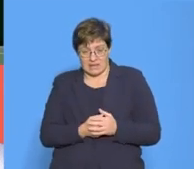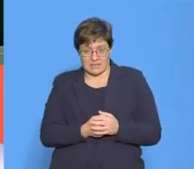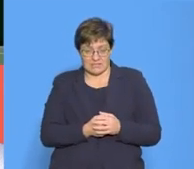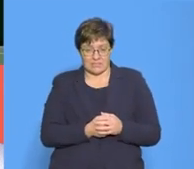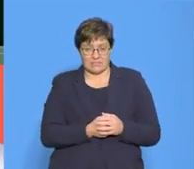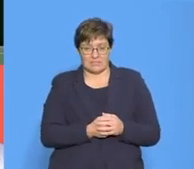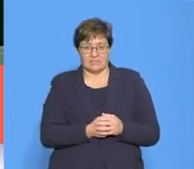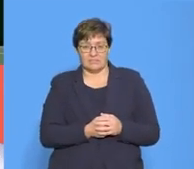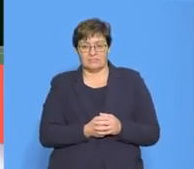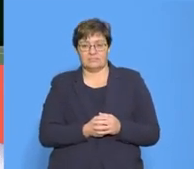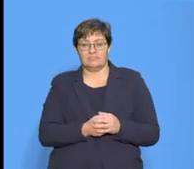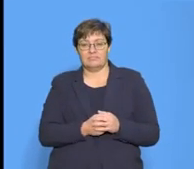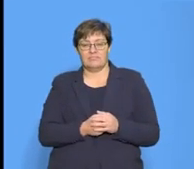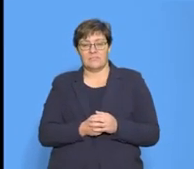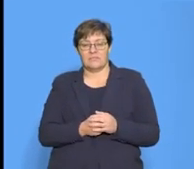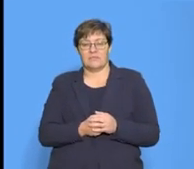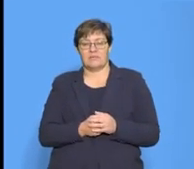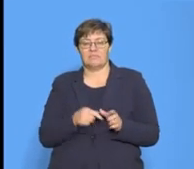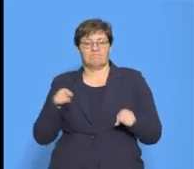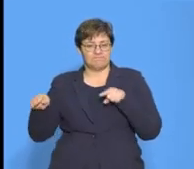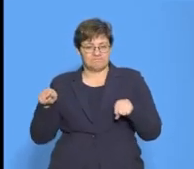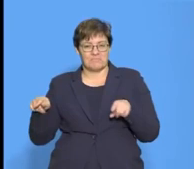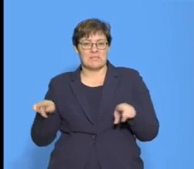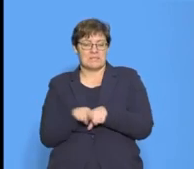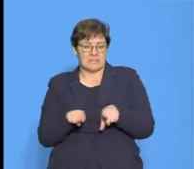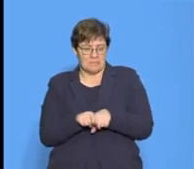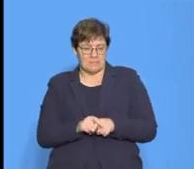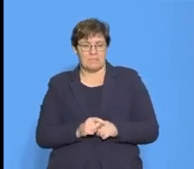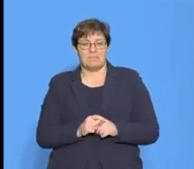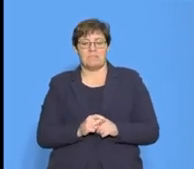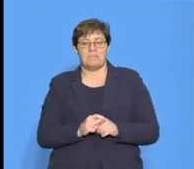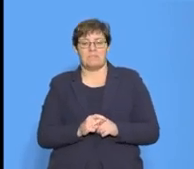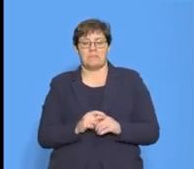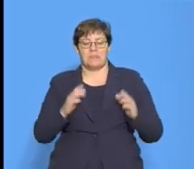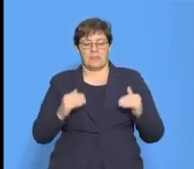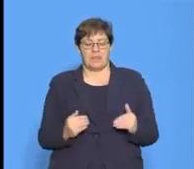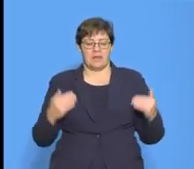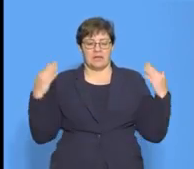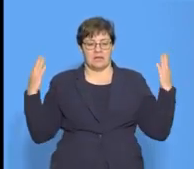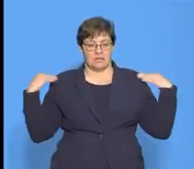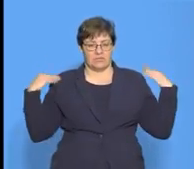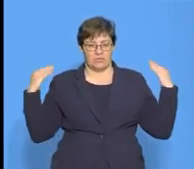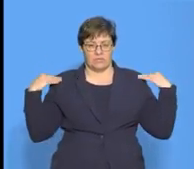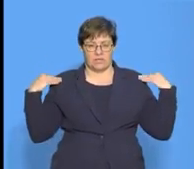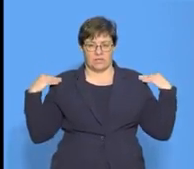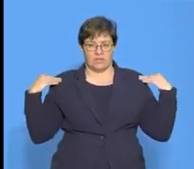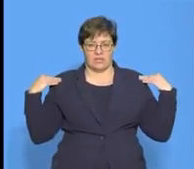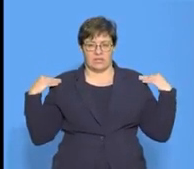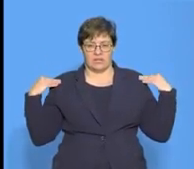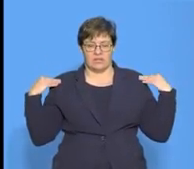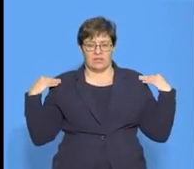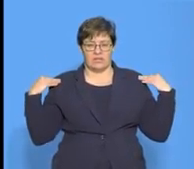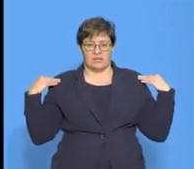of things. So that's another characteristic that we have in common. And then if we move down to the upper